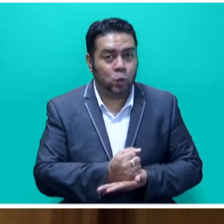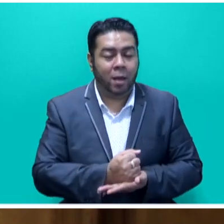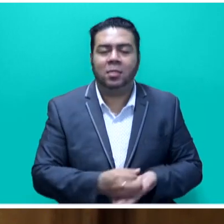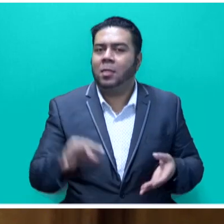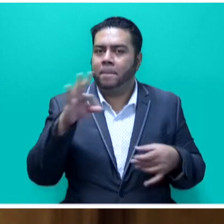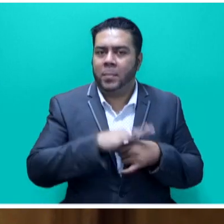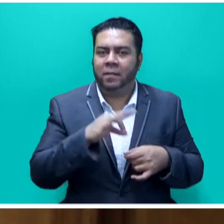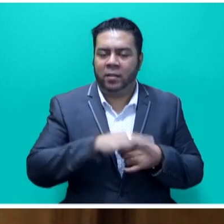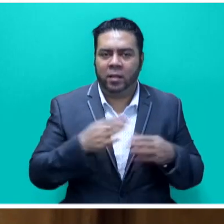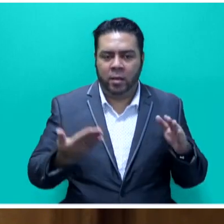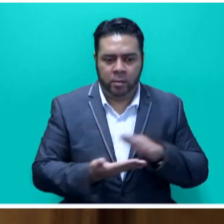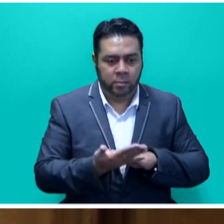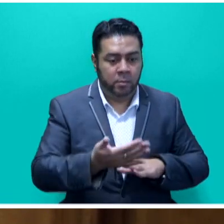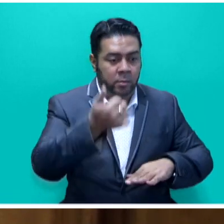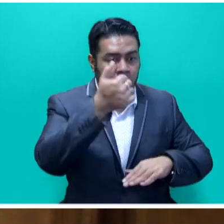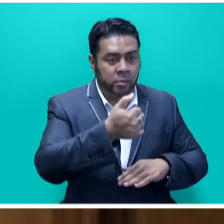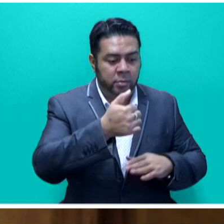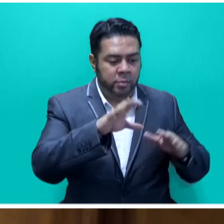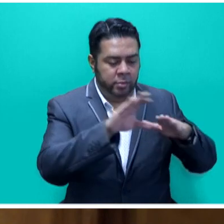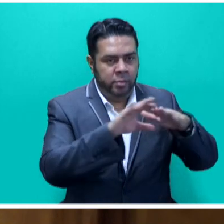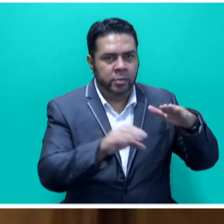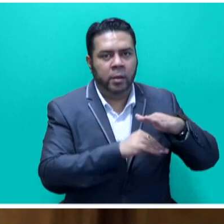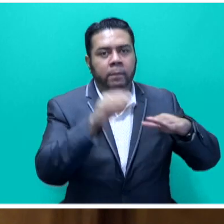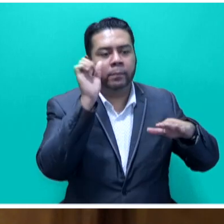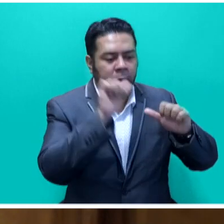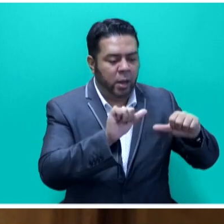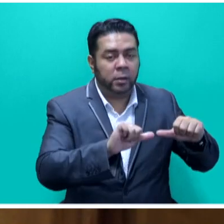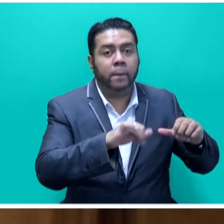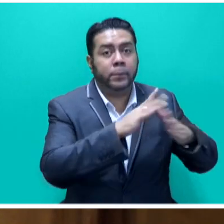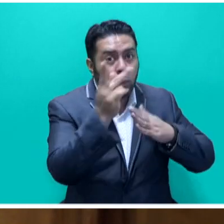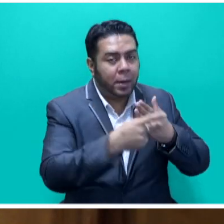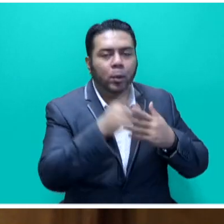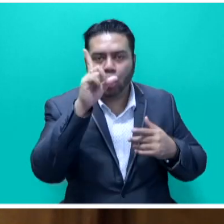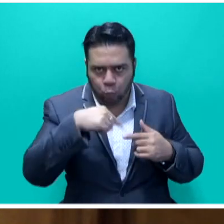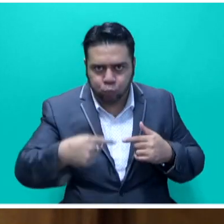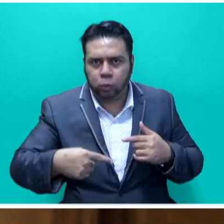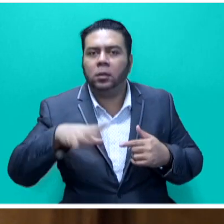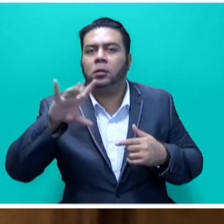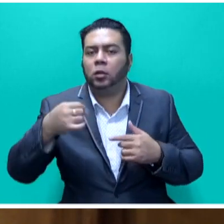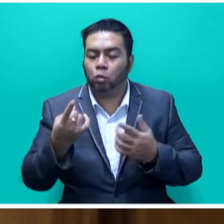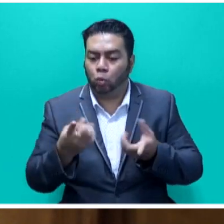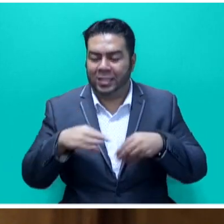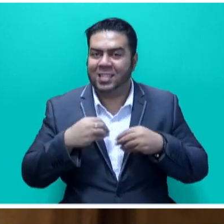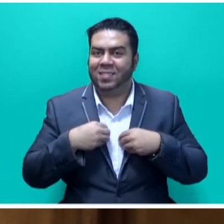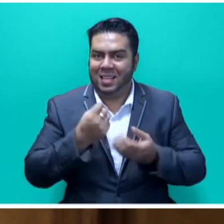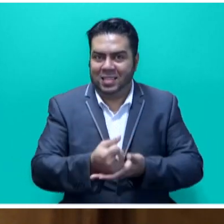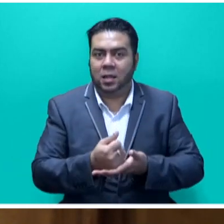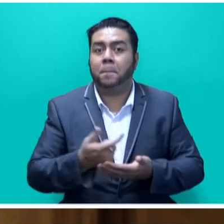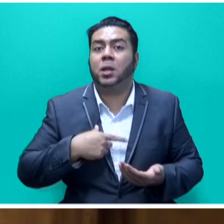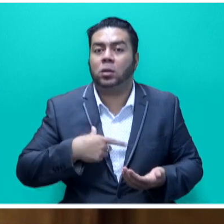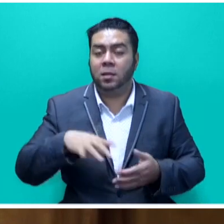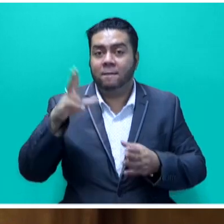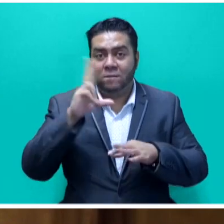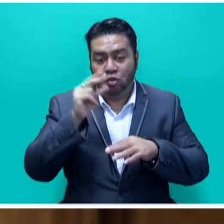beneficiaries under our 6 major social protection programs continue to get their assistance. I say responsible because the Fijian government